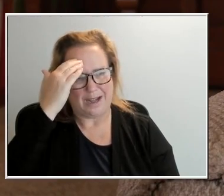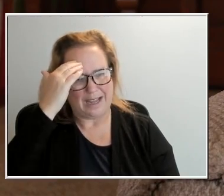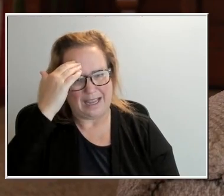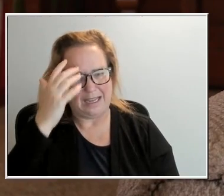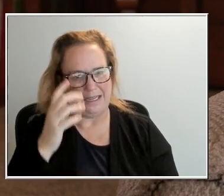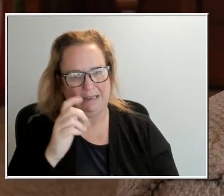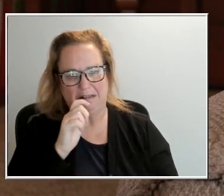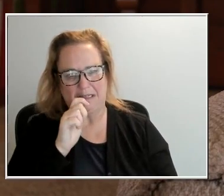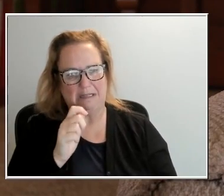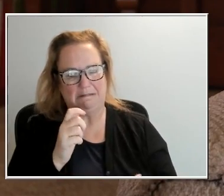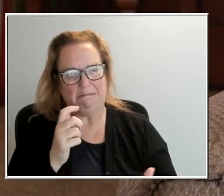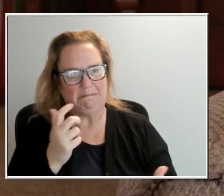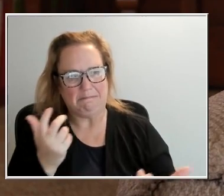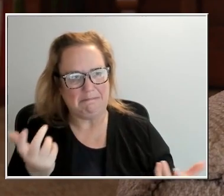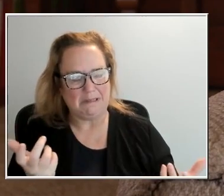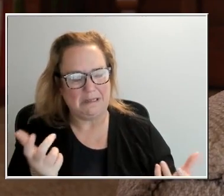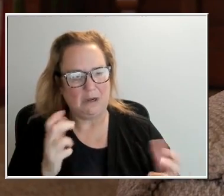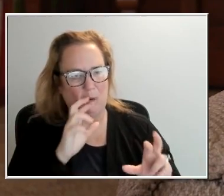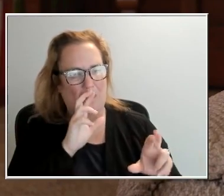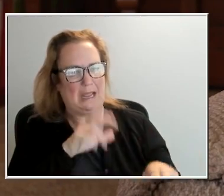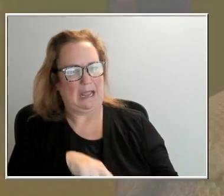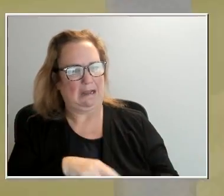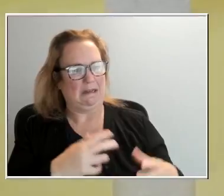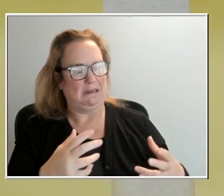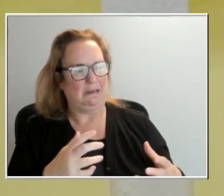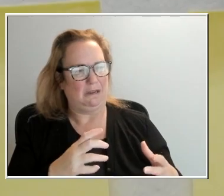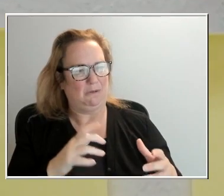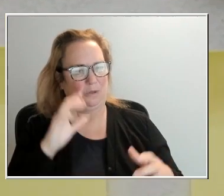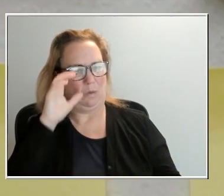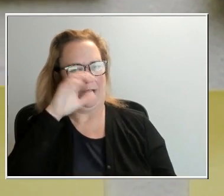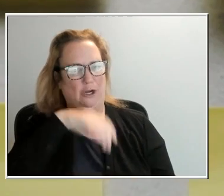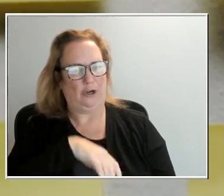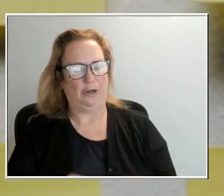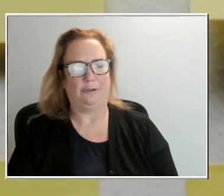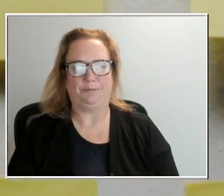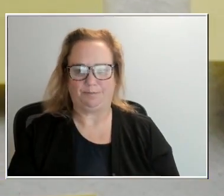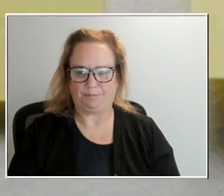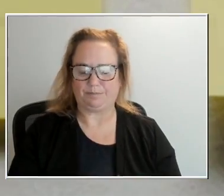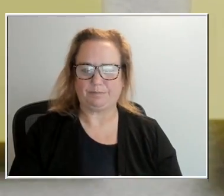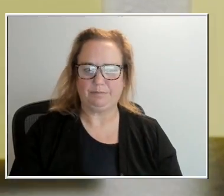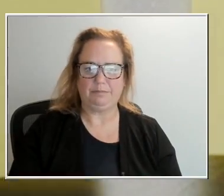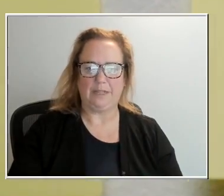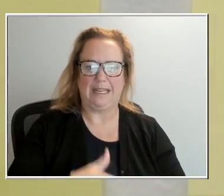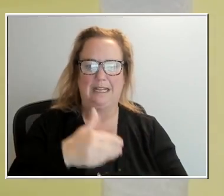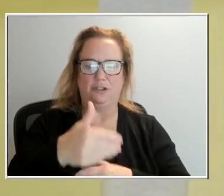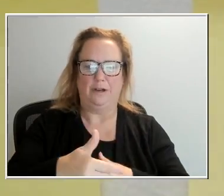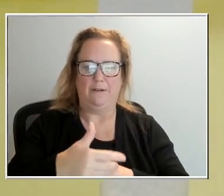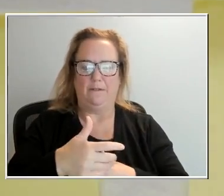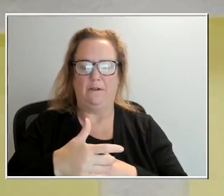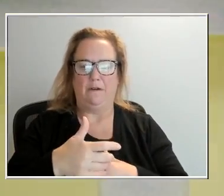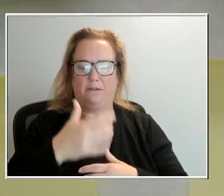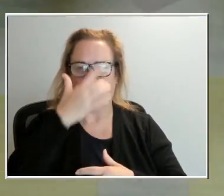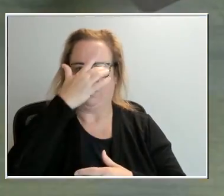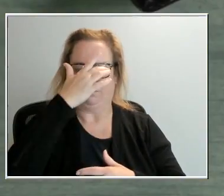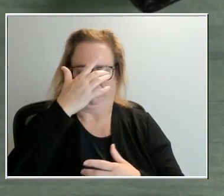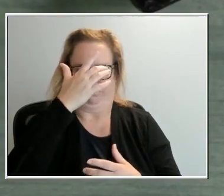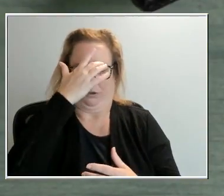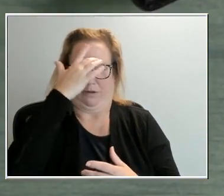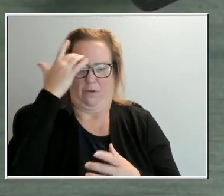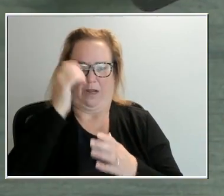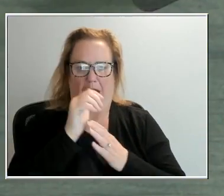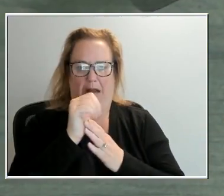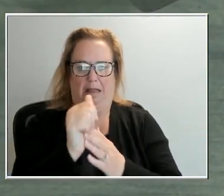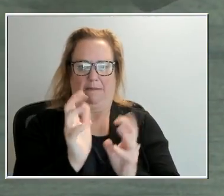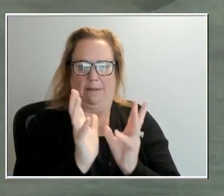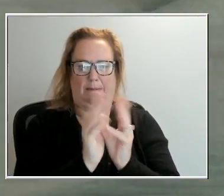didn't react. It was really weird. Next, she forgot how to lead the meetings in a club she'd been active in for